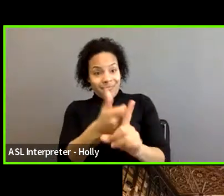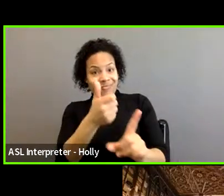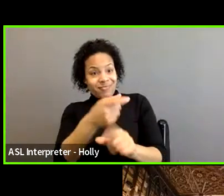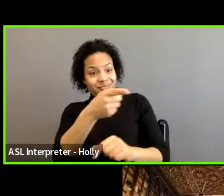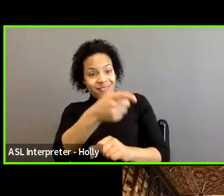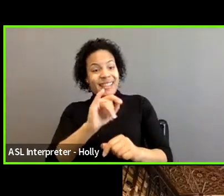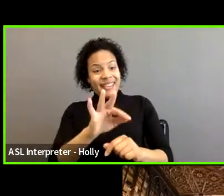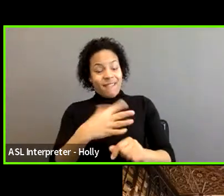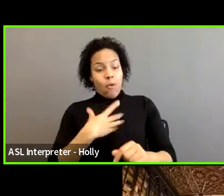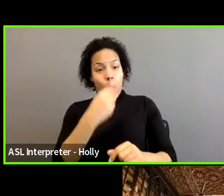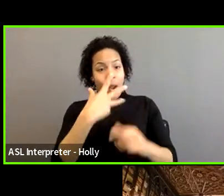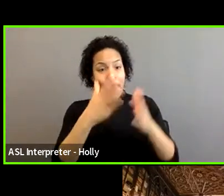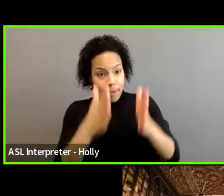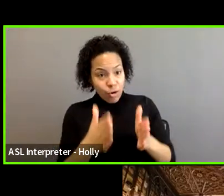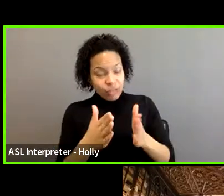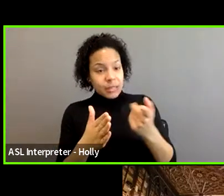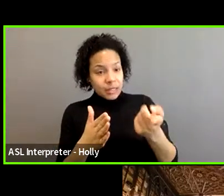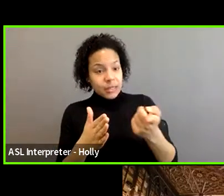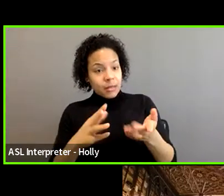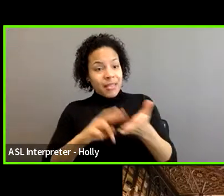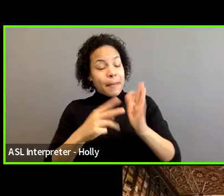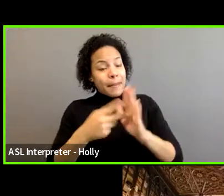intersectionalities. Whoa, I said a word. And